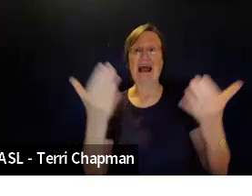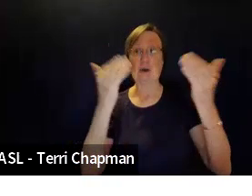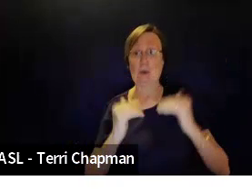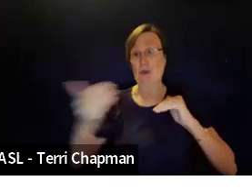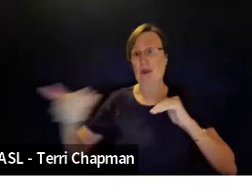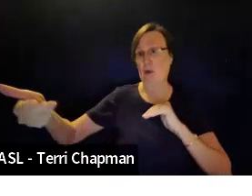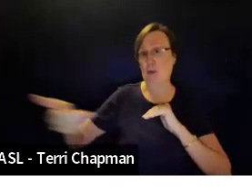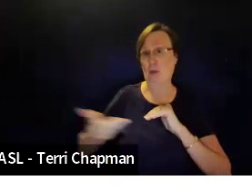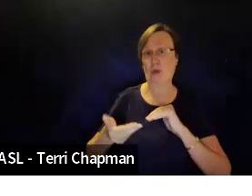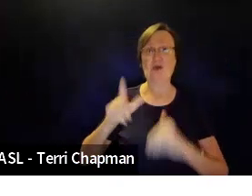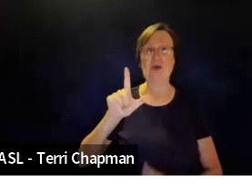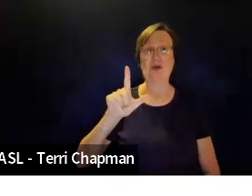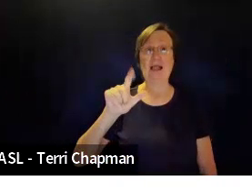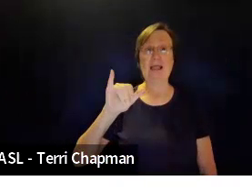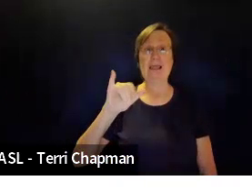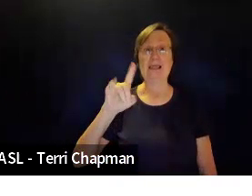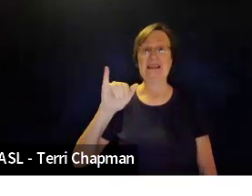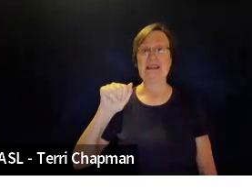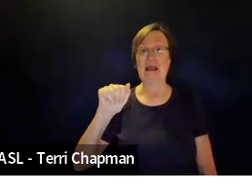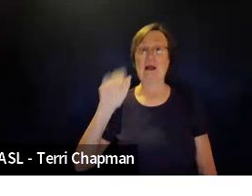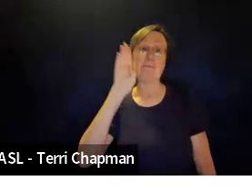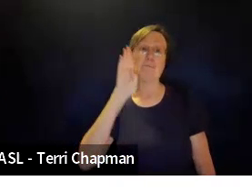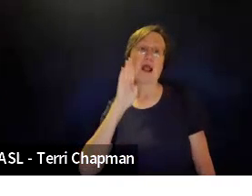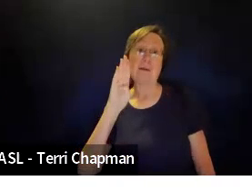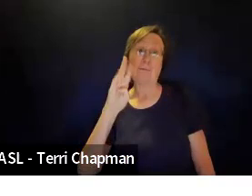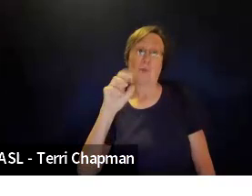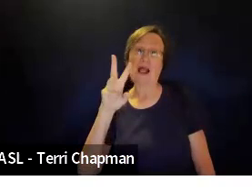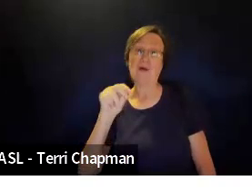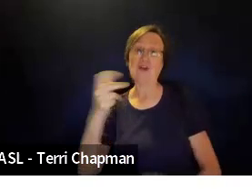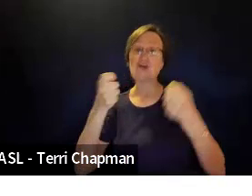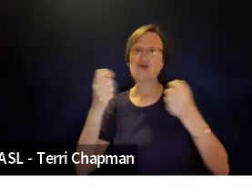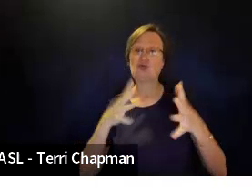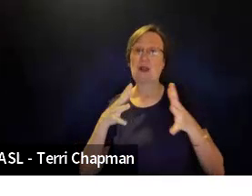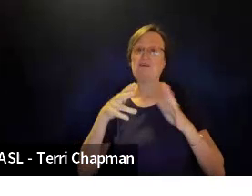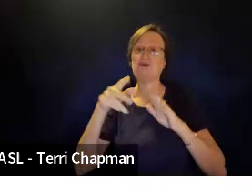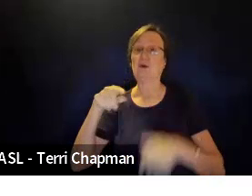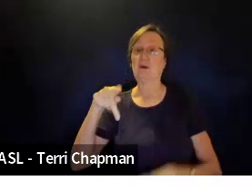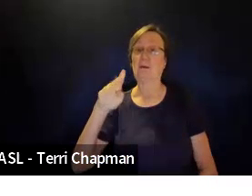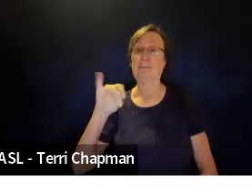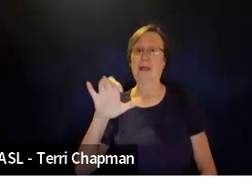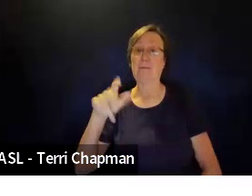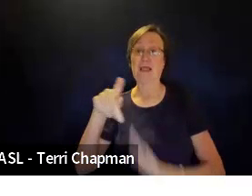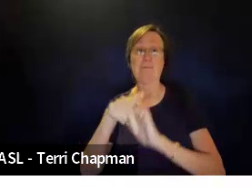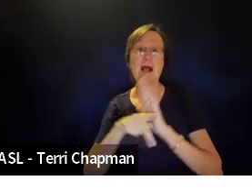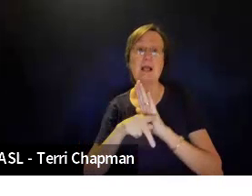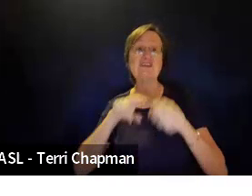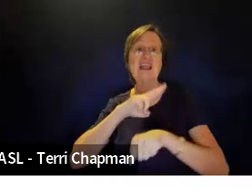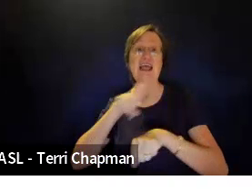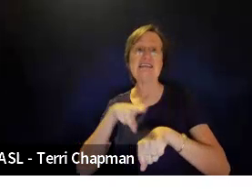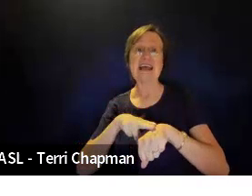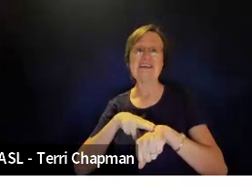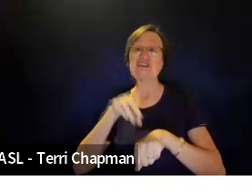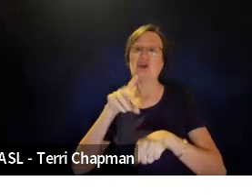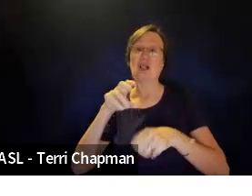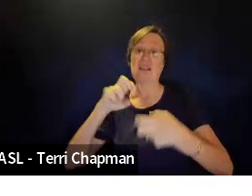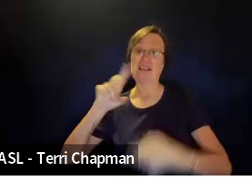welcome Lydia Brown, Director of Public Policy, National Disability Institute. They will